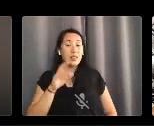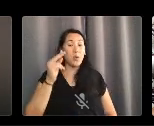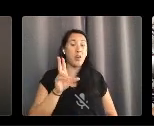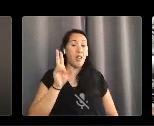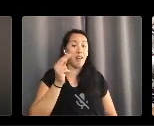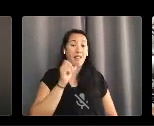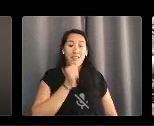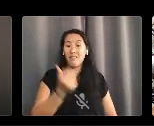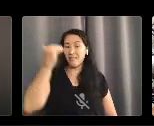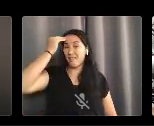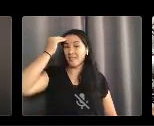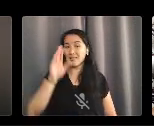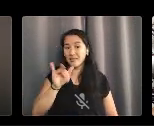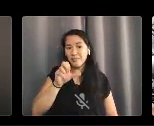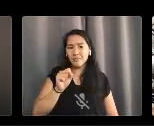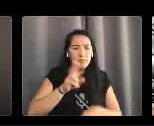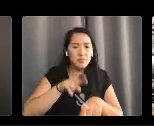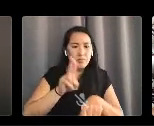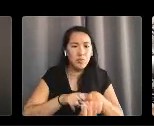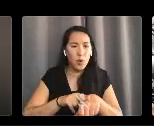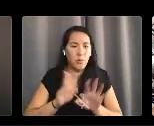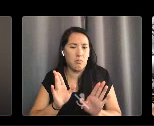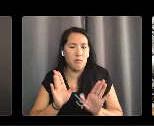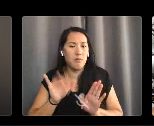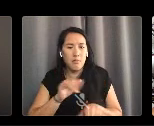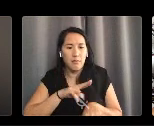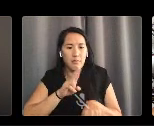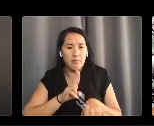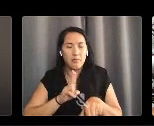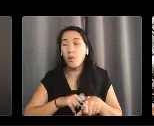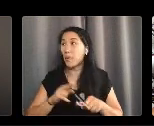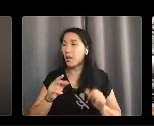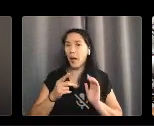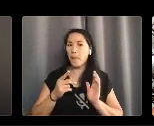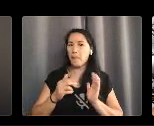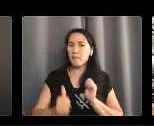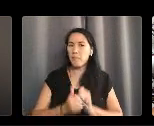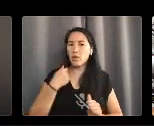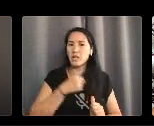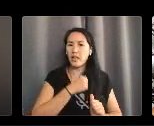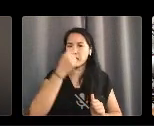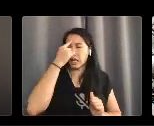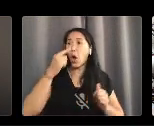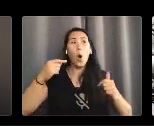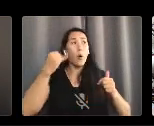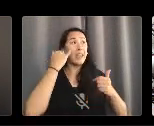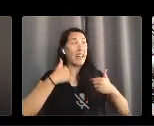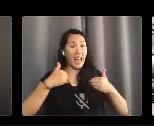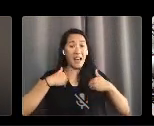is actually normal. The tendency is to think that having a bias, that makes us bad people.